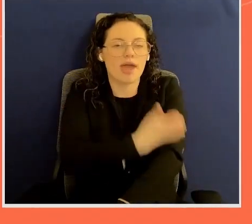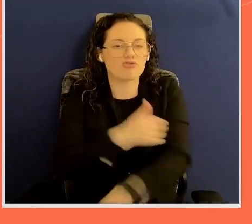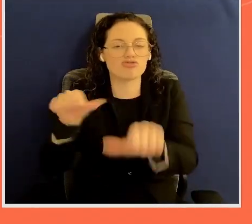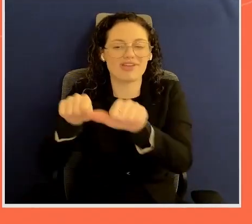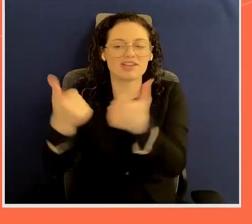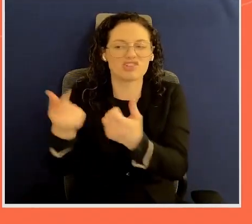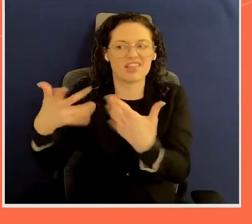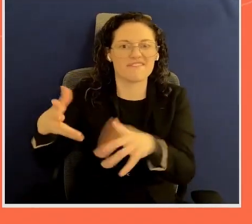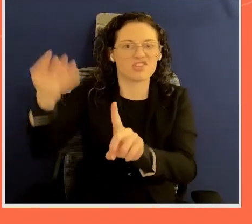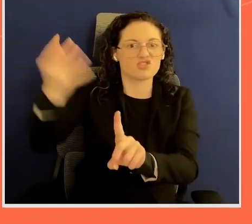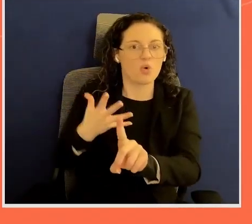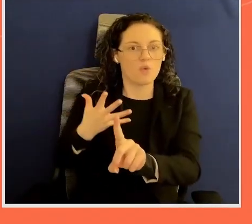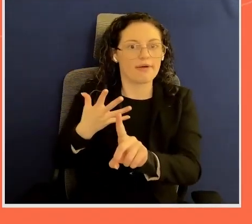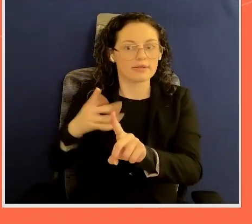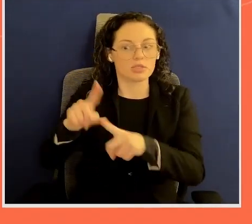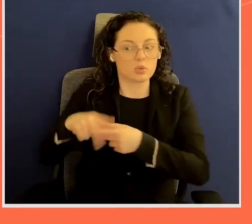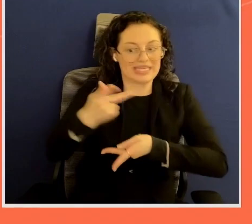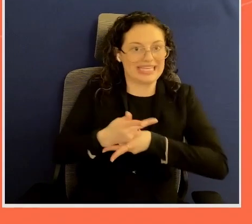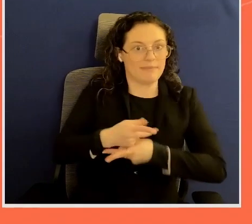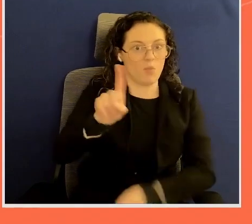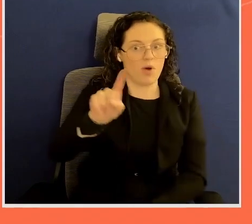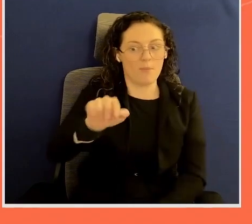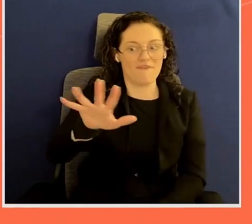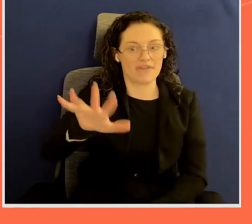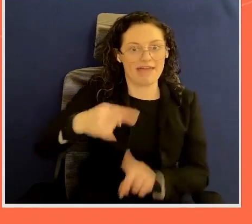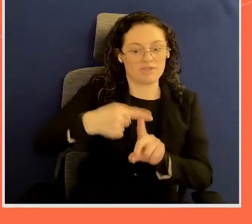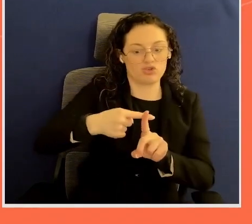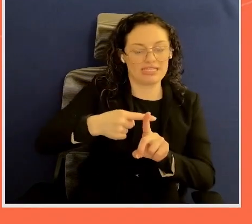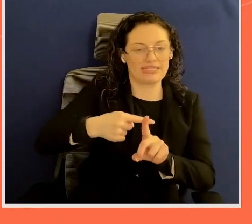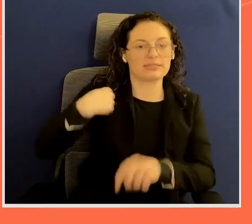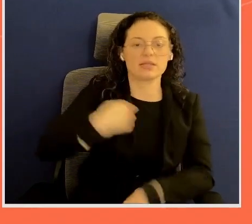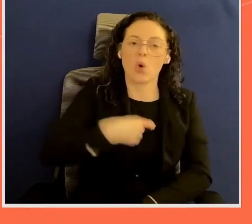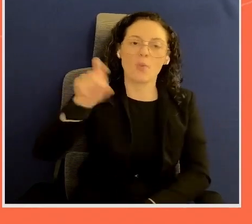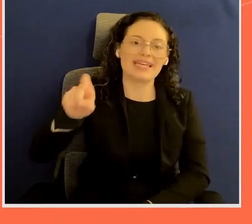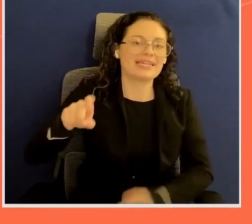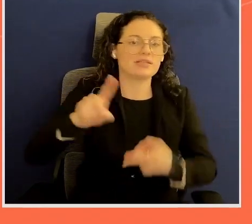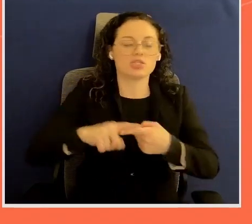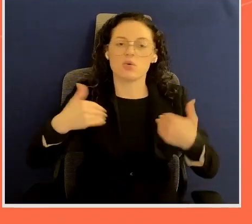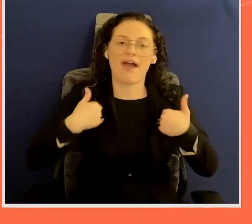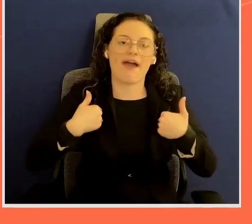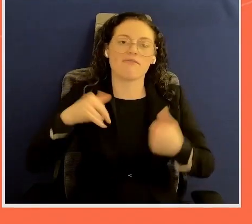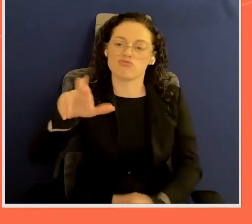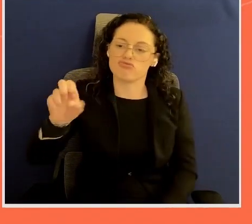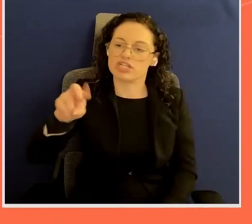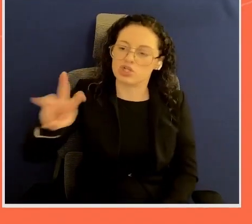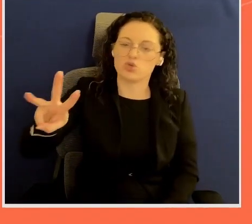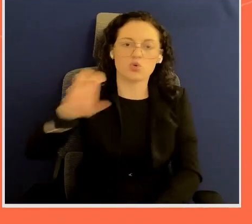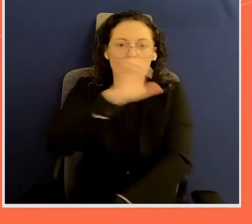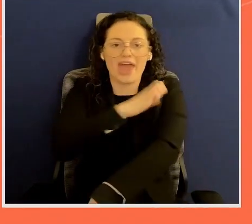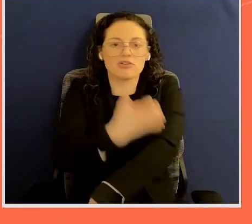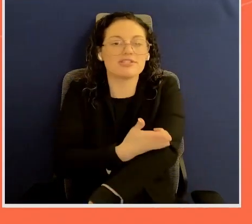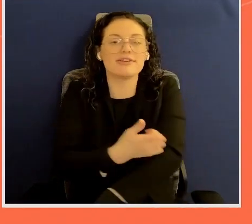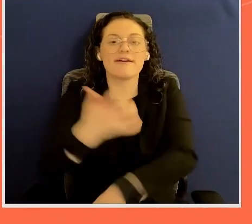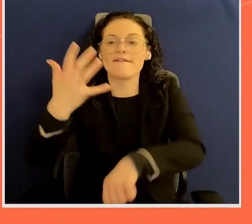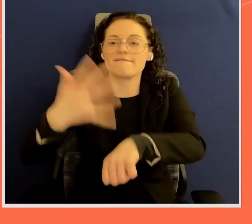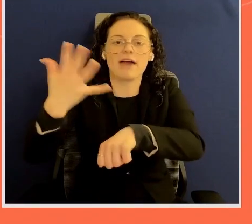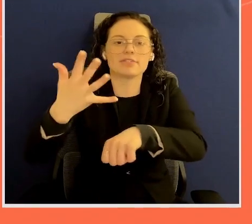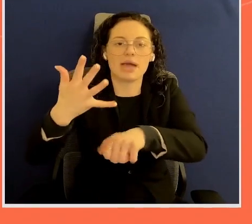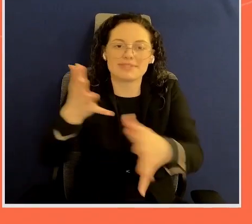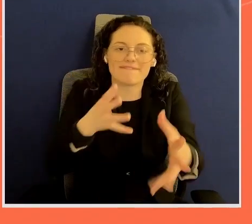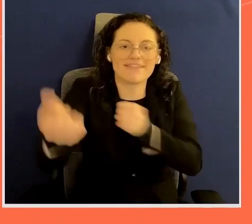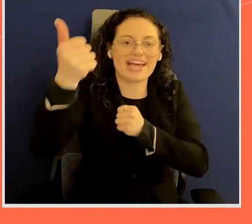than 1,400 individual commitments worth more than $90 billion when